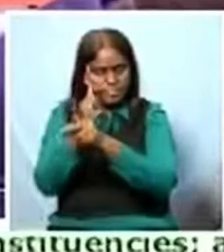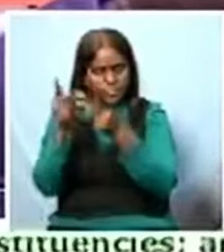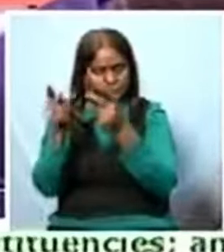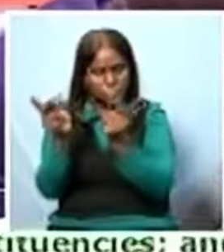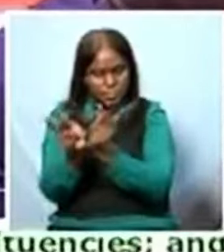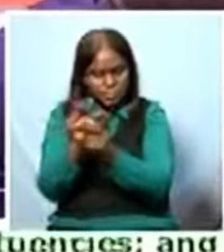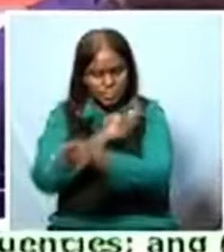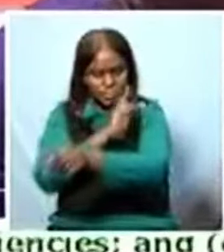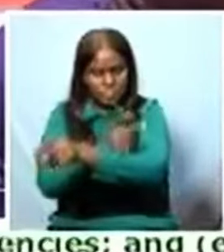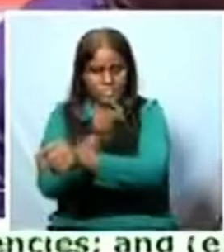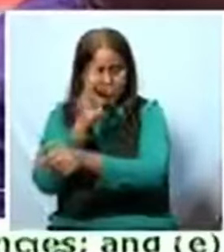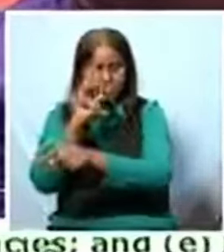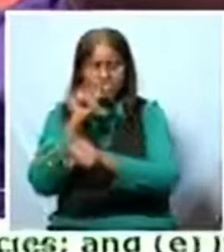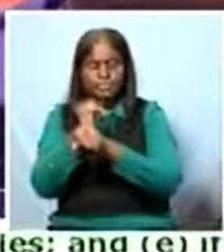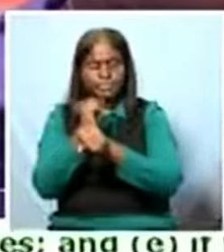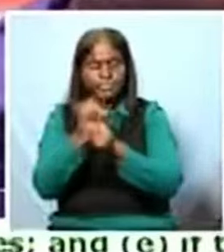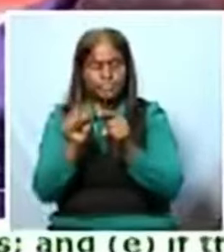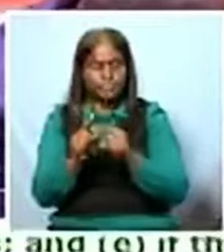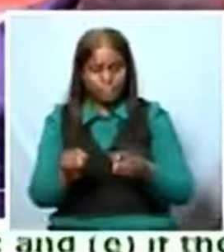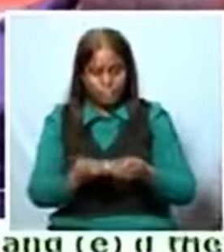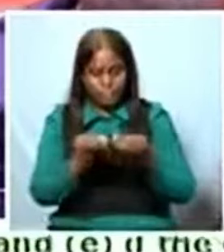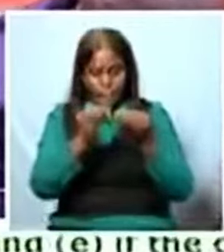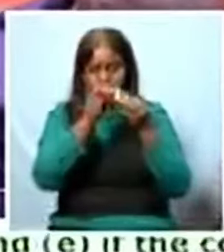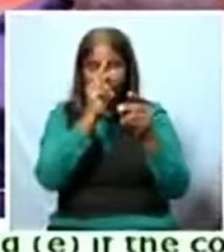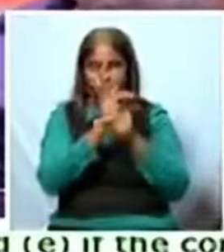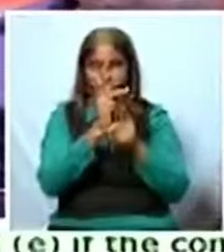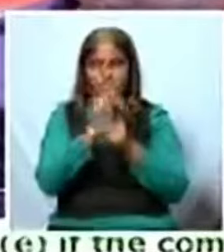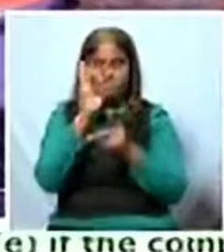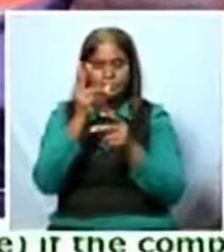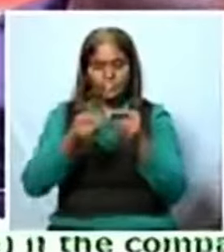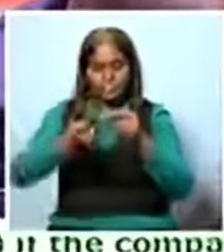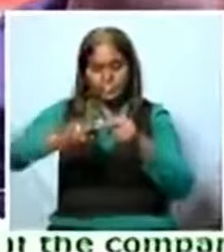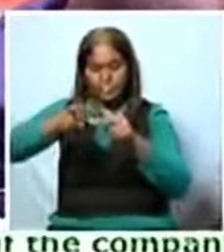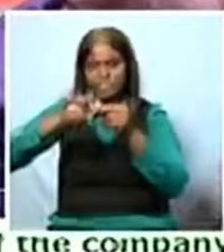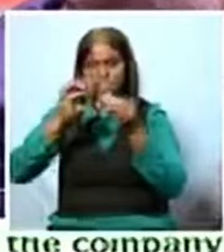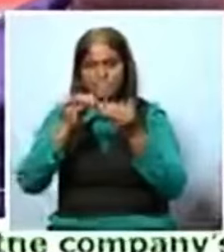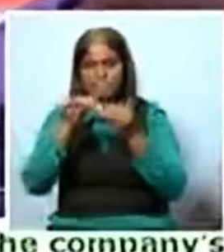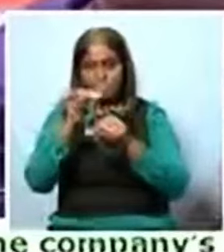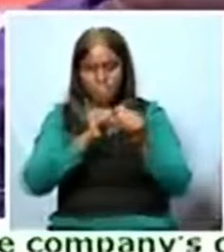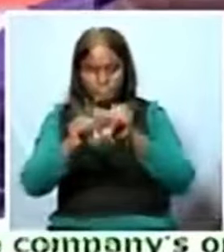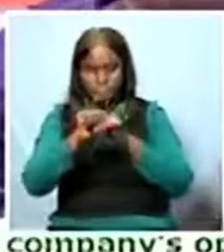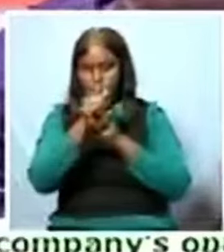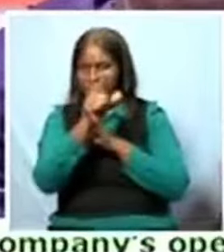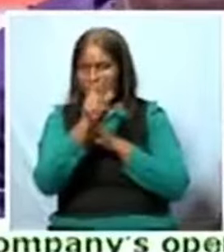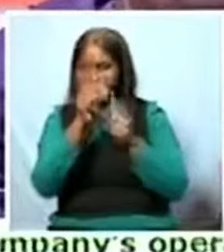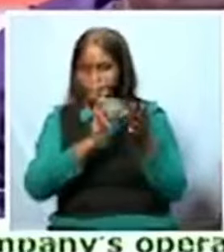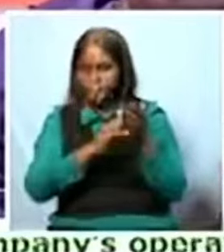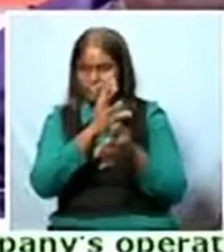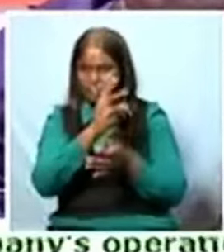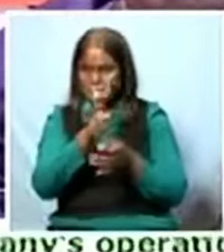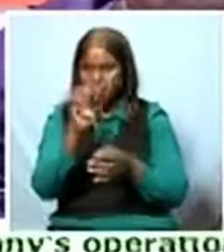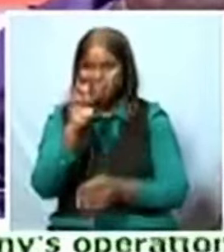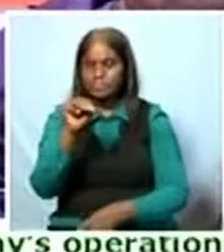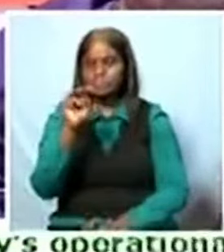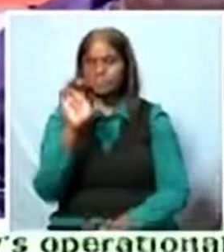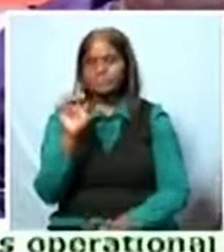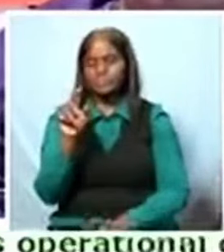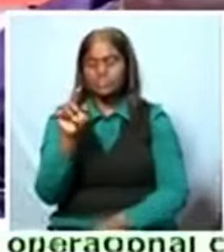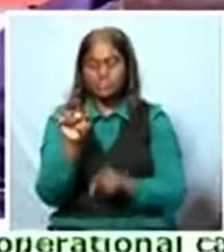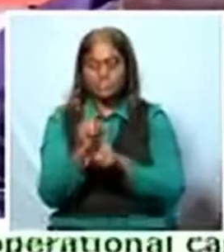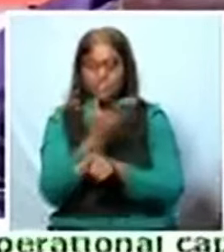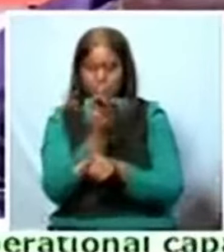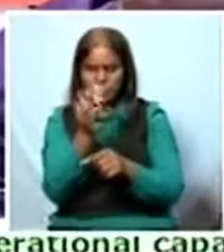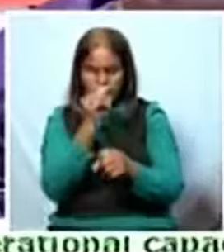will also be done, and the total storage capacity will increase to about 21,600 meter cubed. These works,